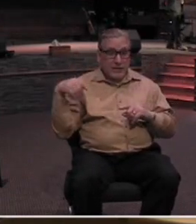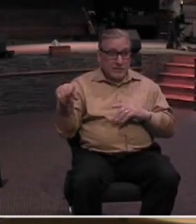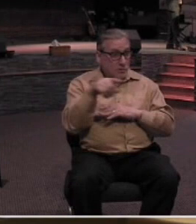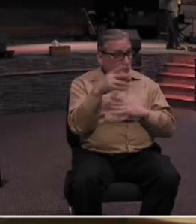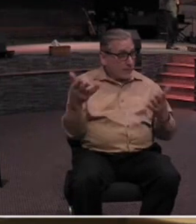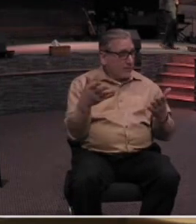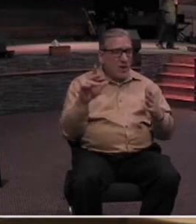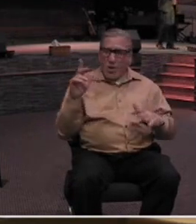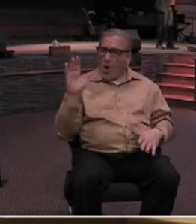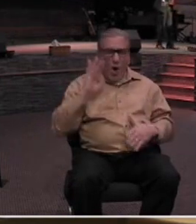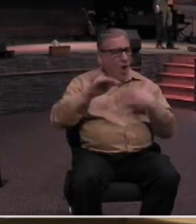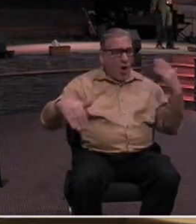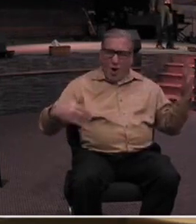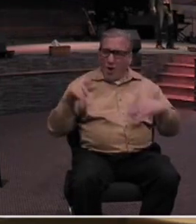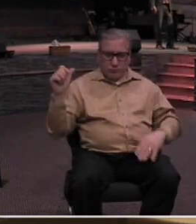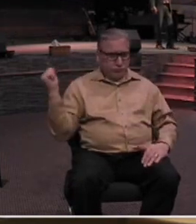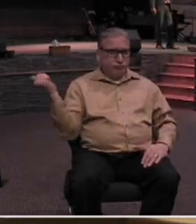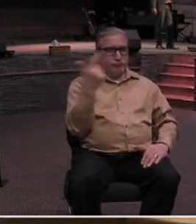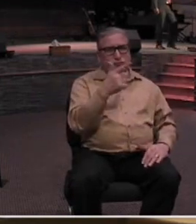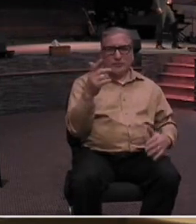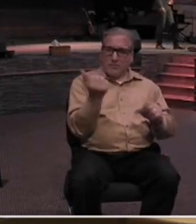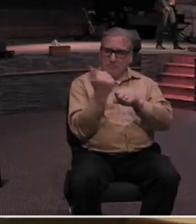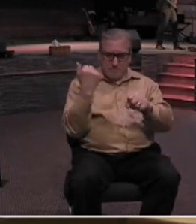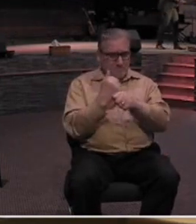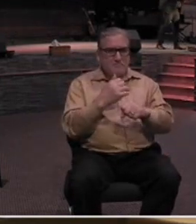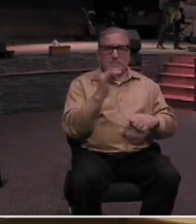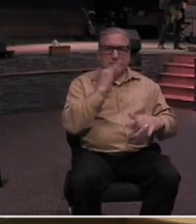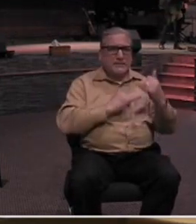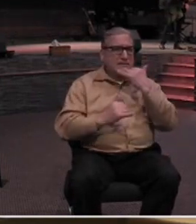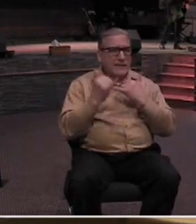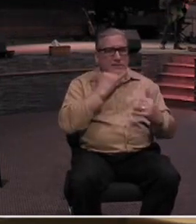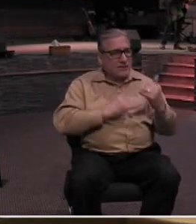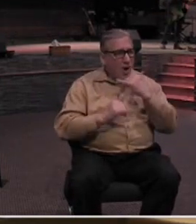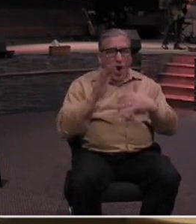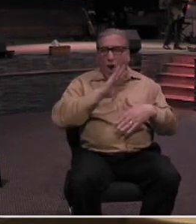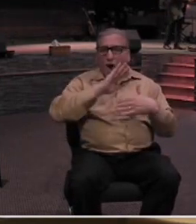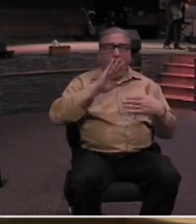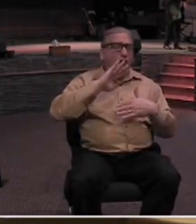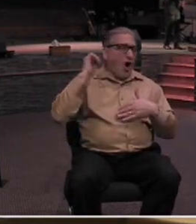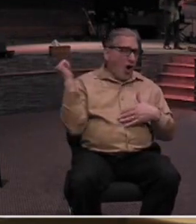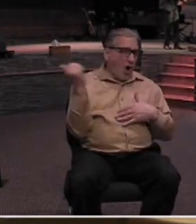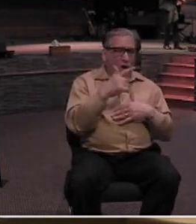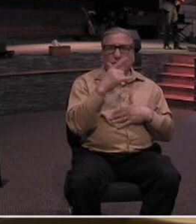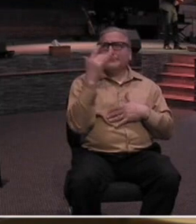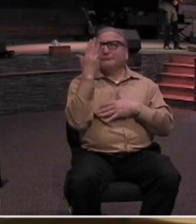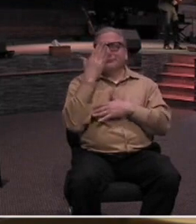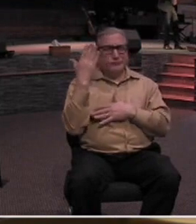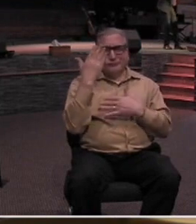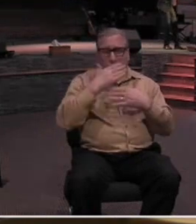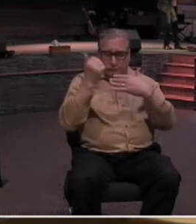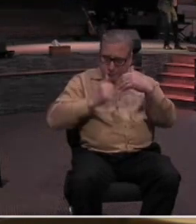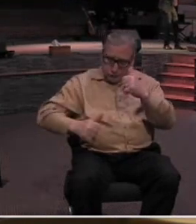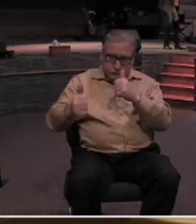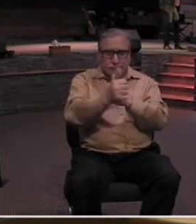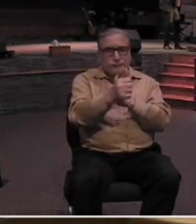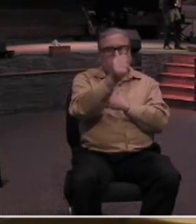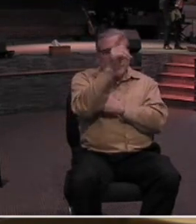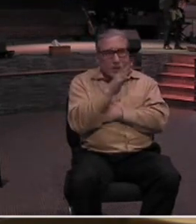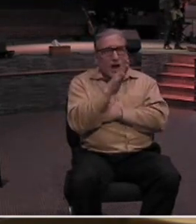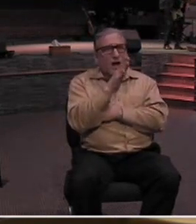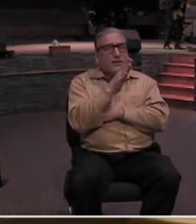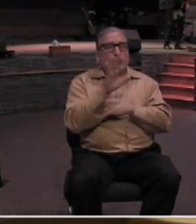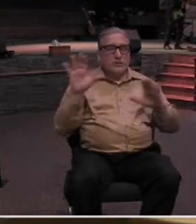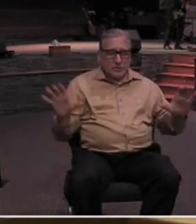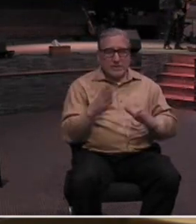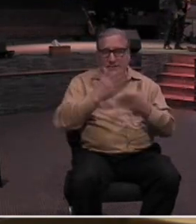all made the same mistakes before? We've all got ahead of God or did something contrary to his plan of our